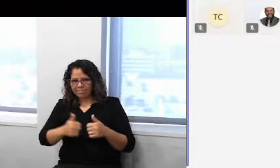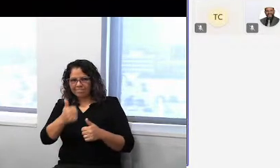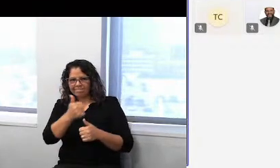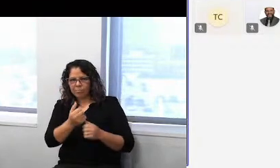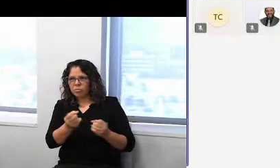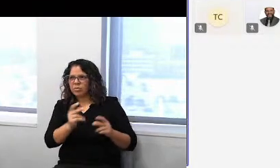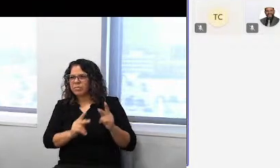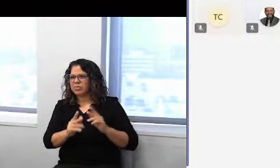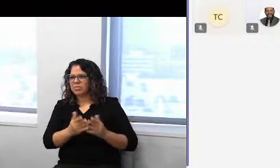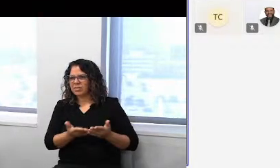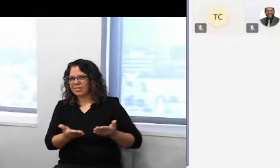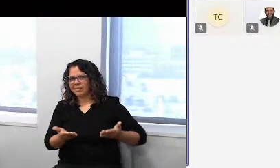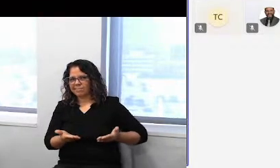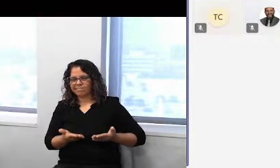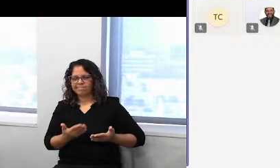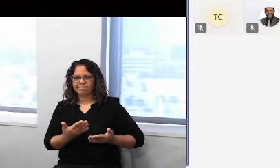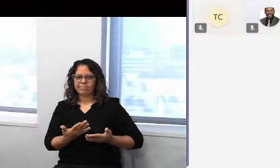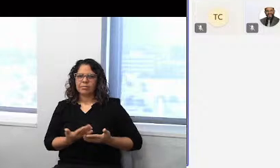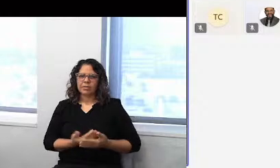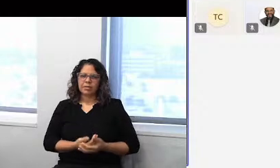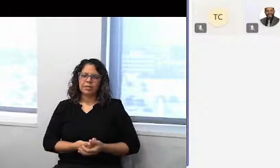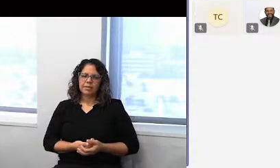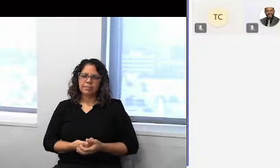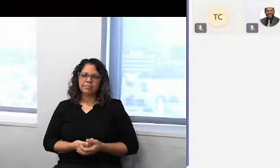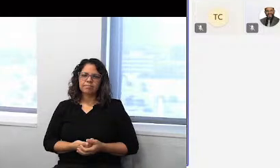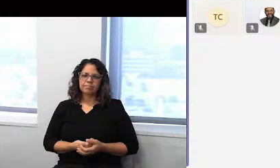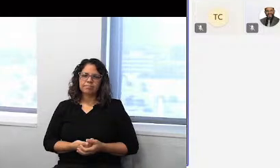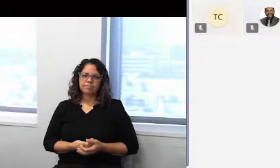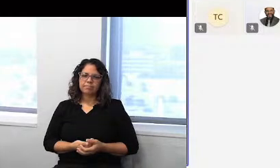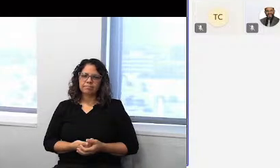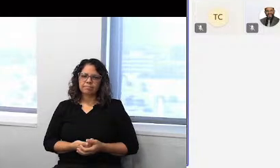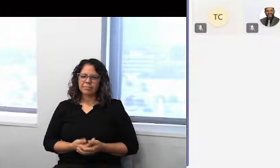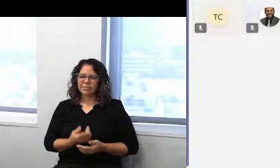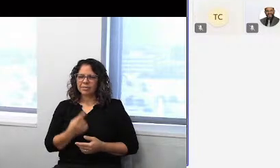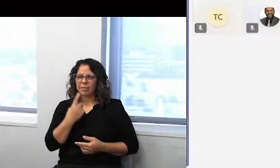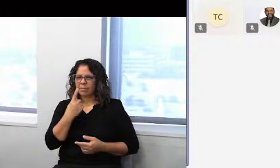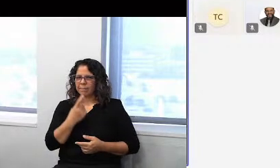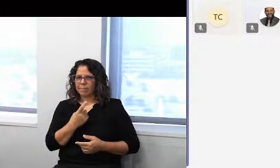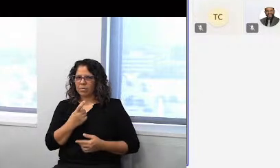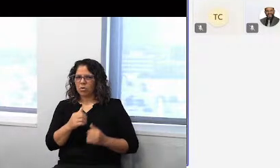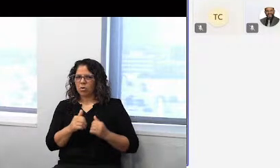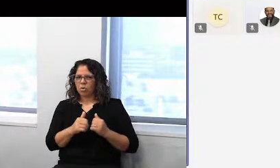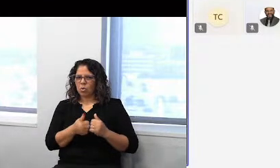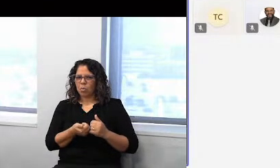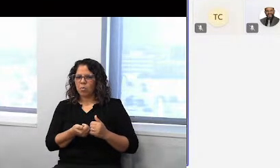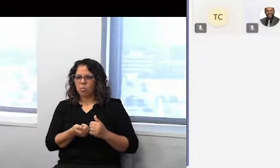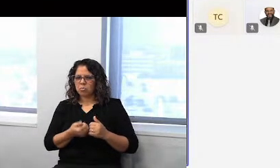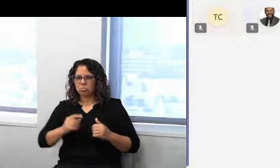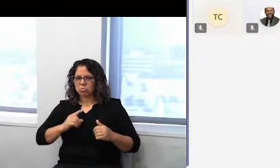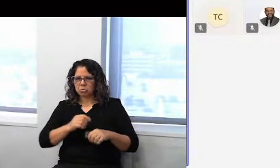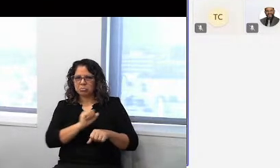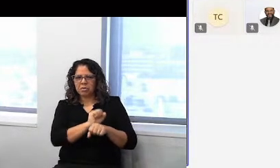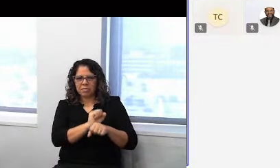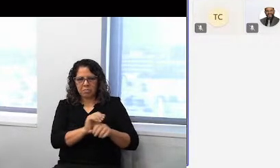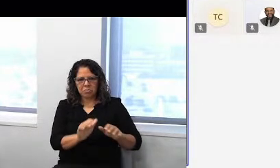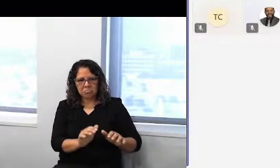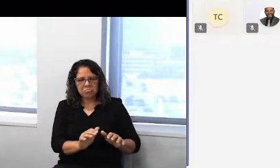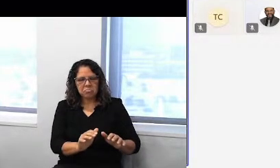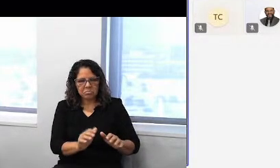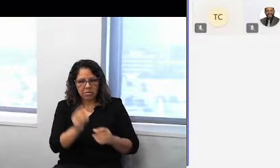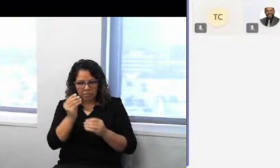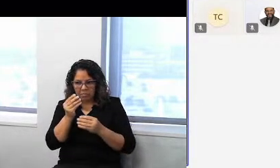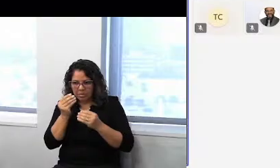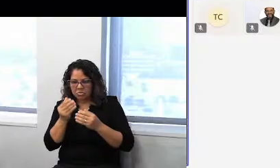Appreciate that. Had a question earlier about how we enter this into the modeling tool. So when the project